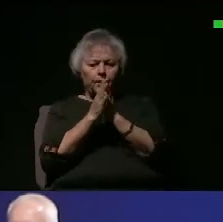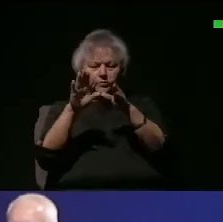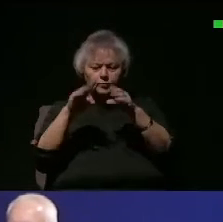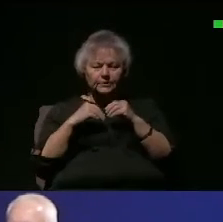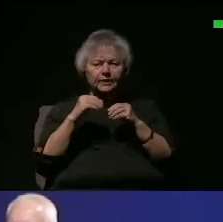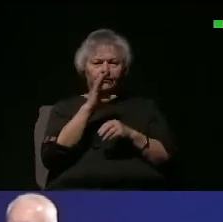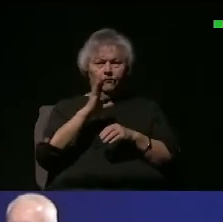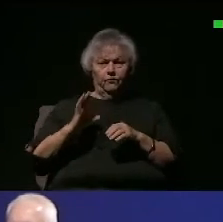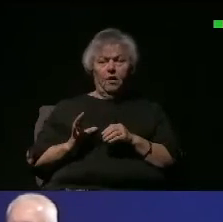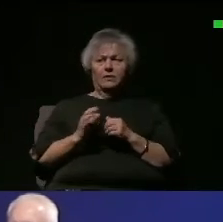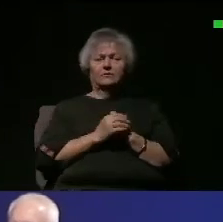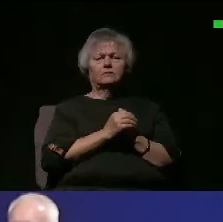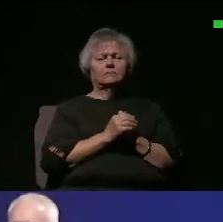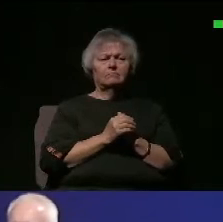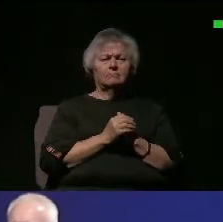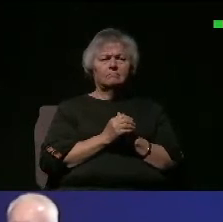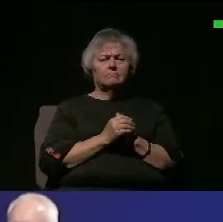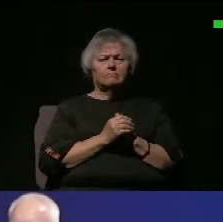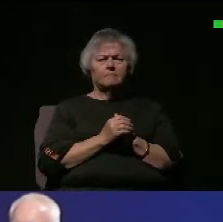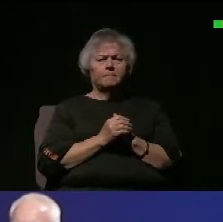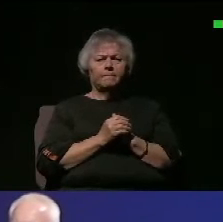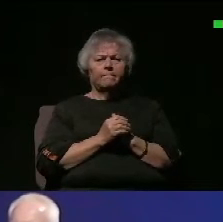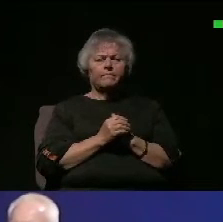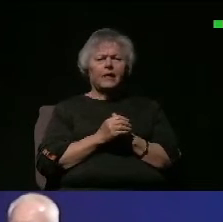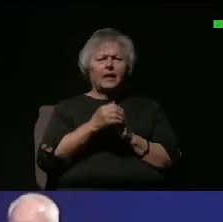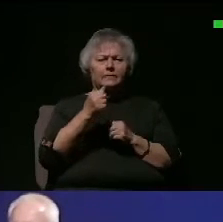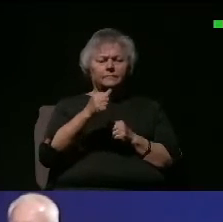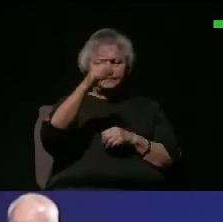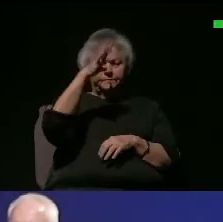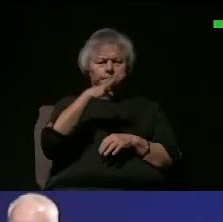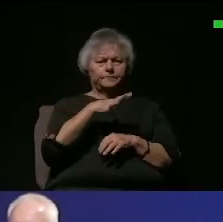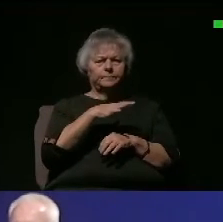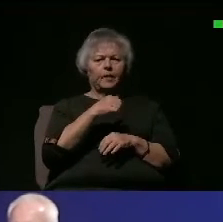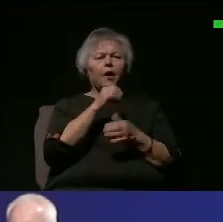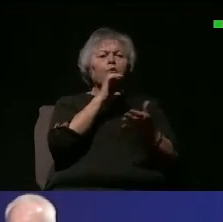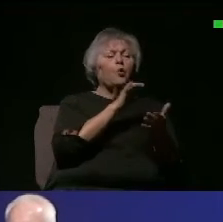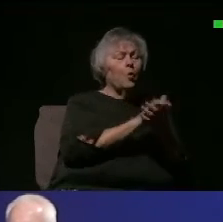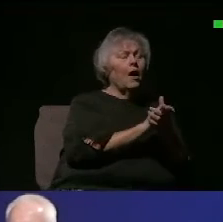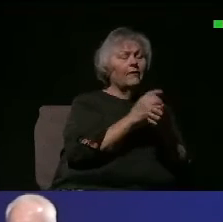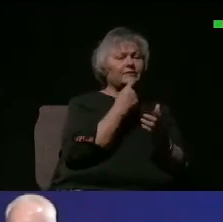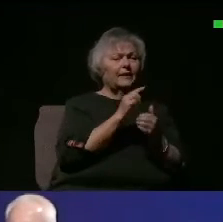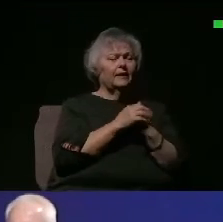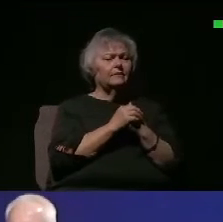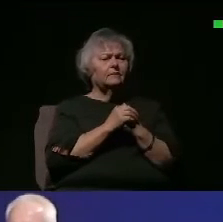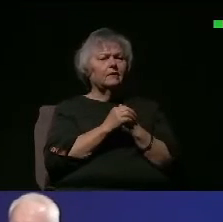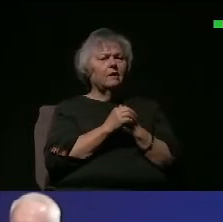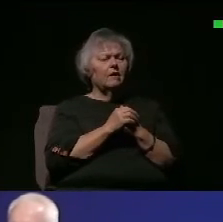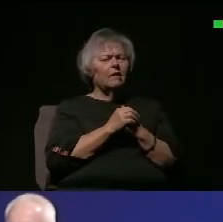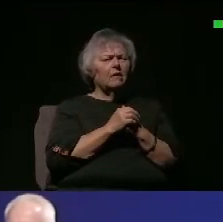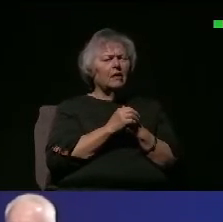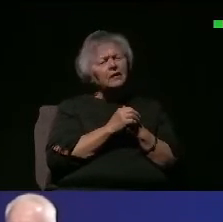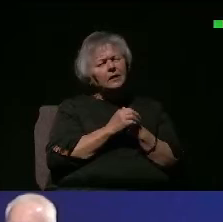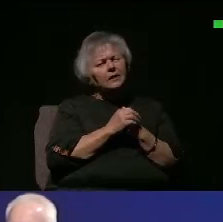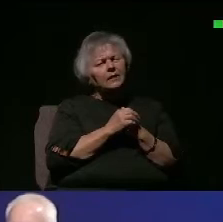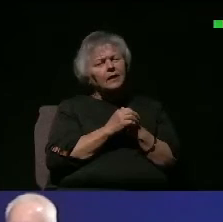"Am I supposed to overlook 10 years of the way he's been because he just prayed a prayer?" And it was the